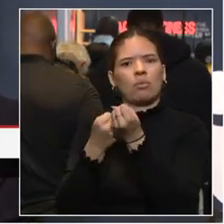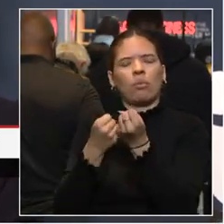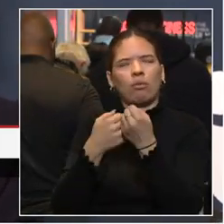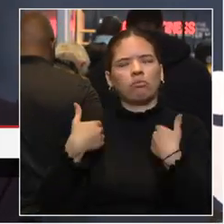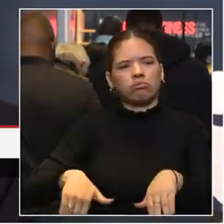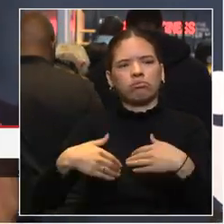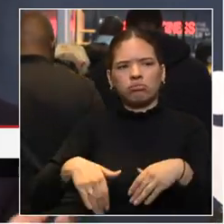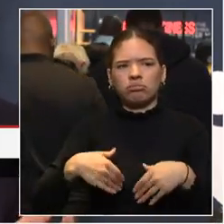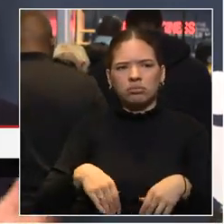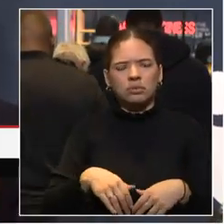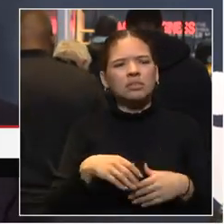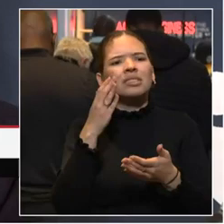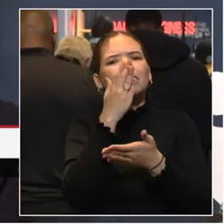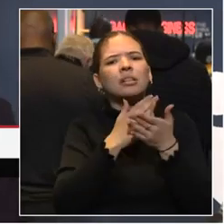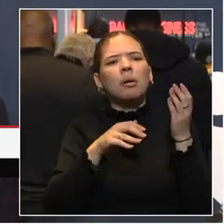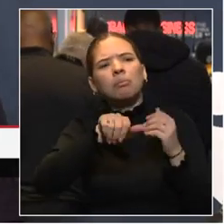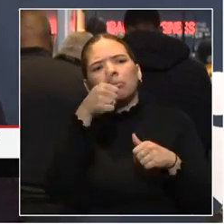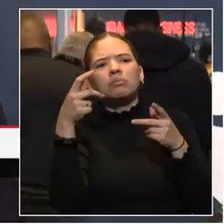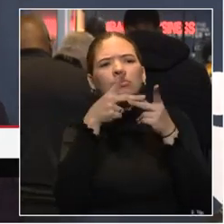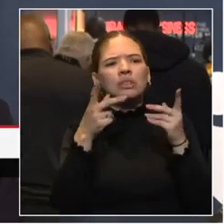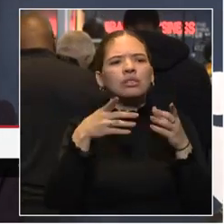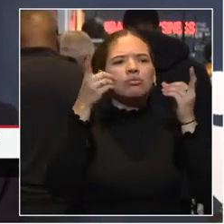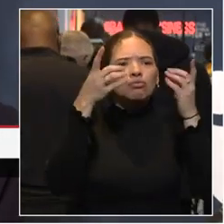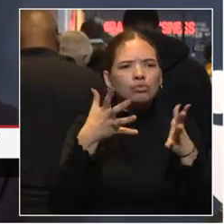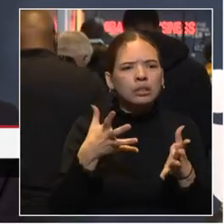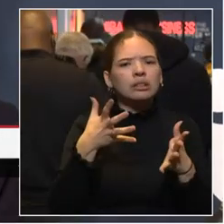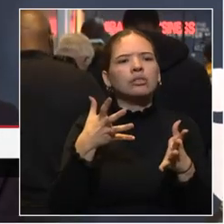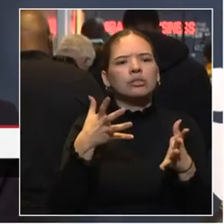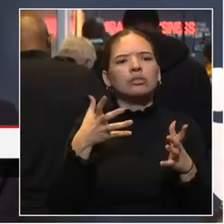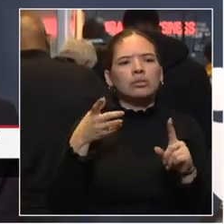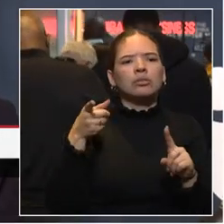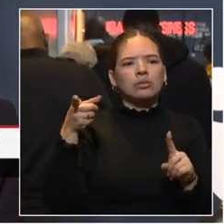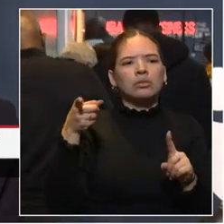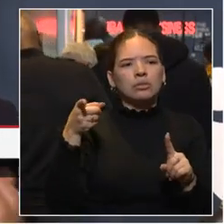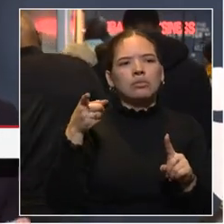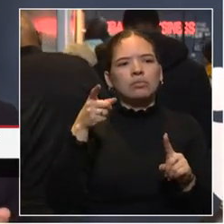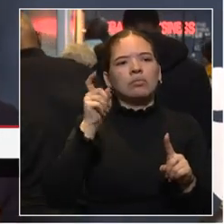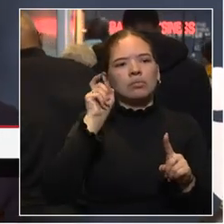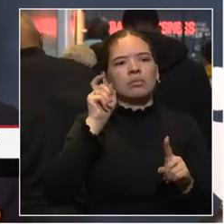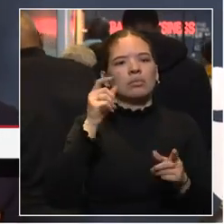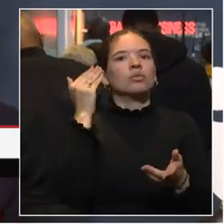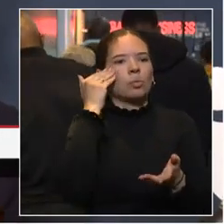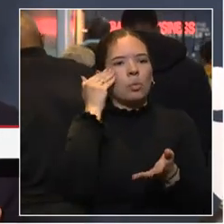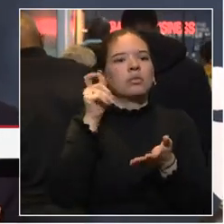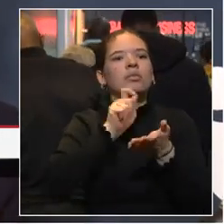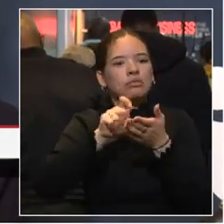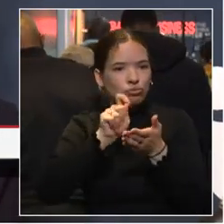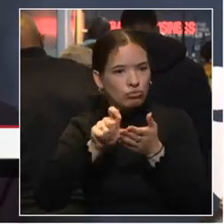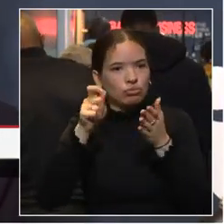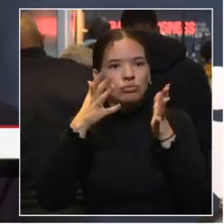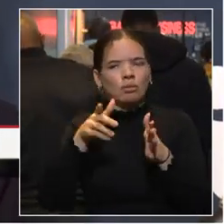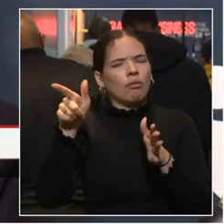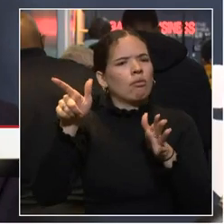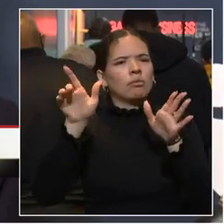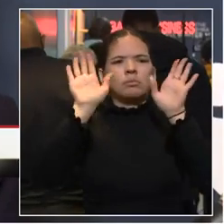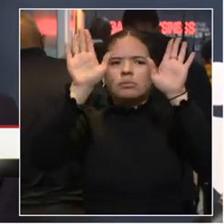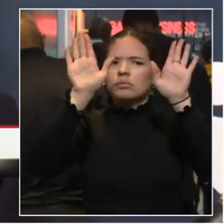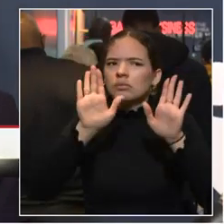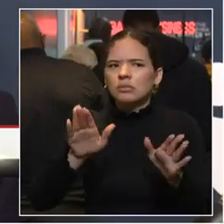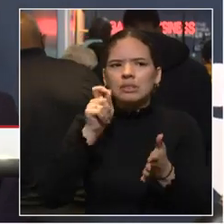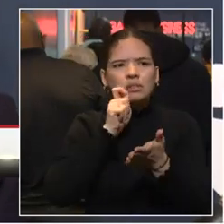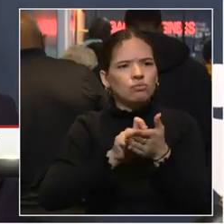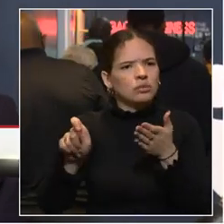places, our director would be known as the Secretary of Labor, and we have an outstanding Secretary of Labor in Unique Morris Hughes.